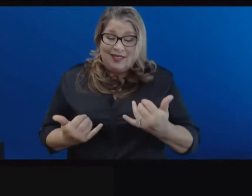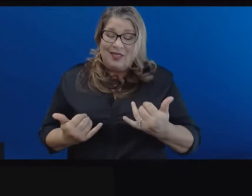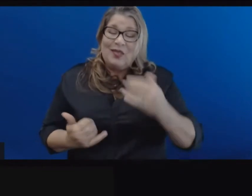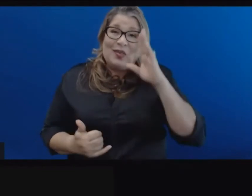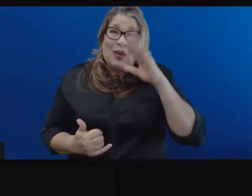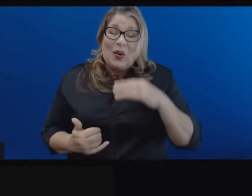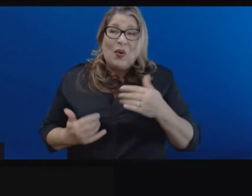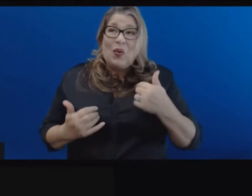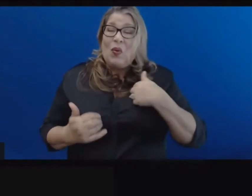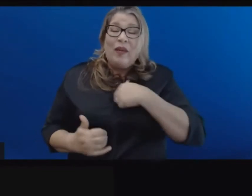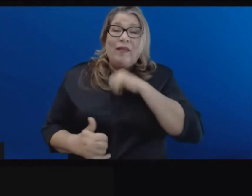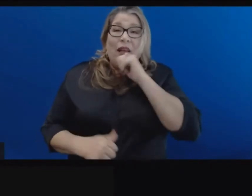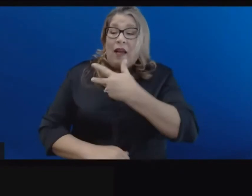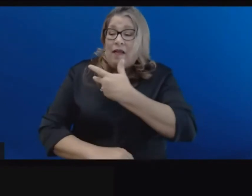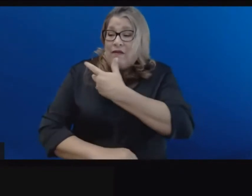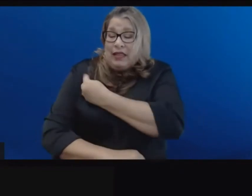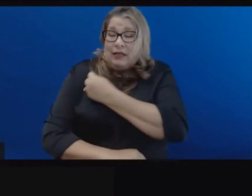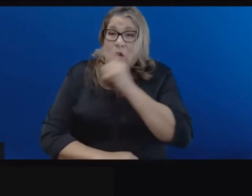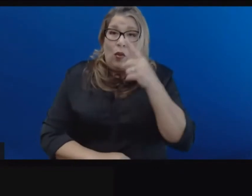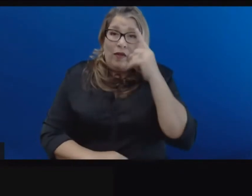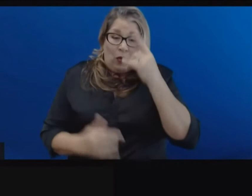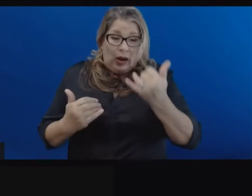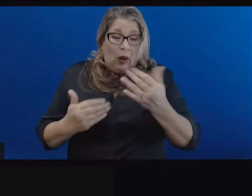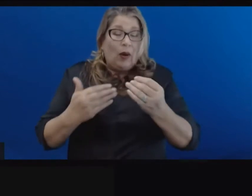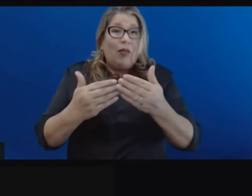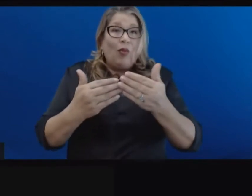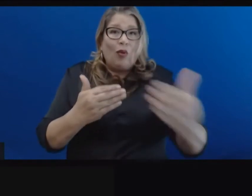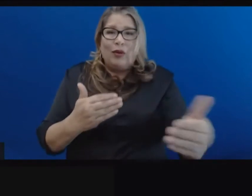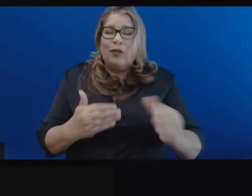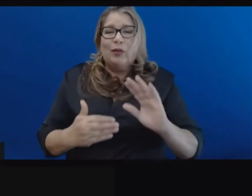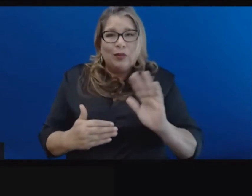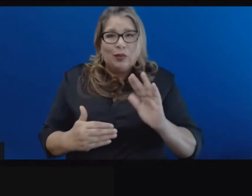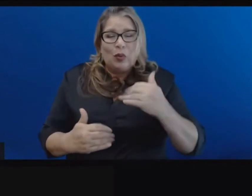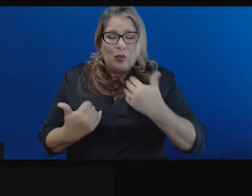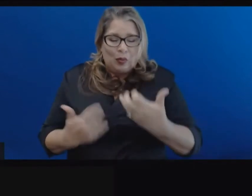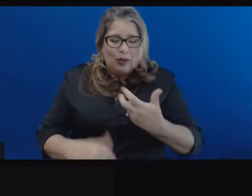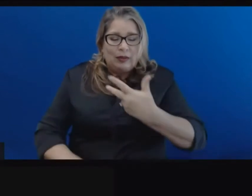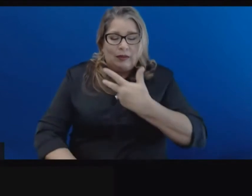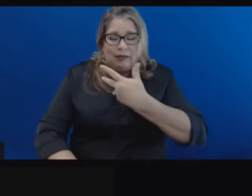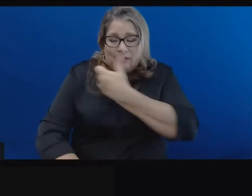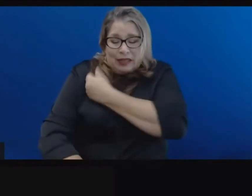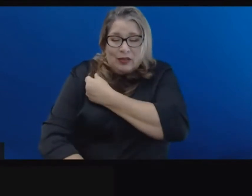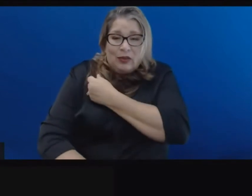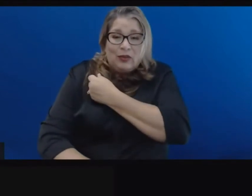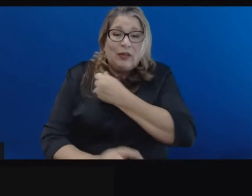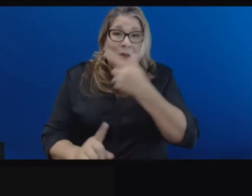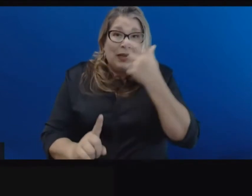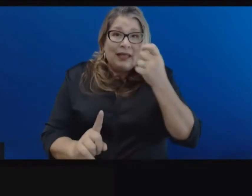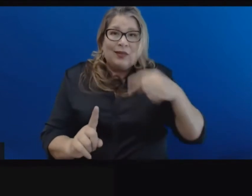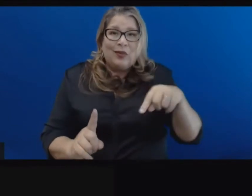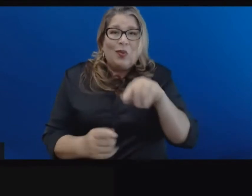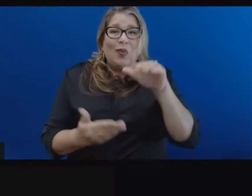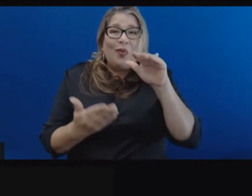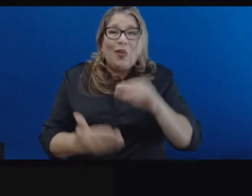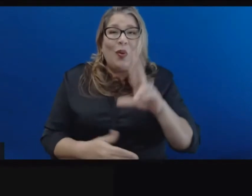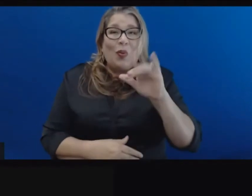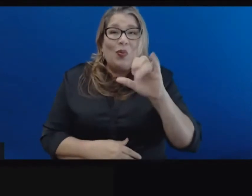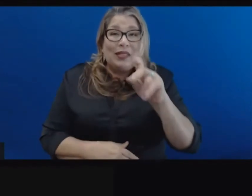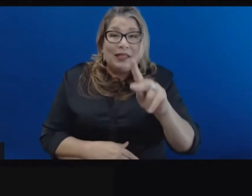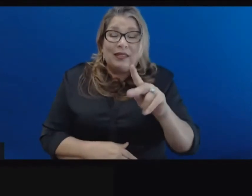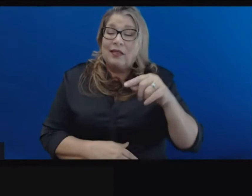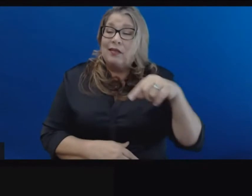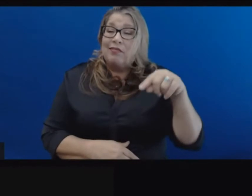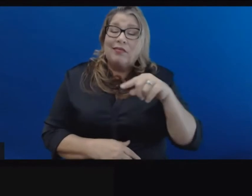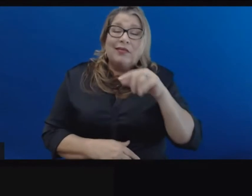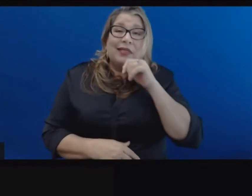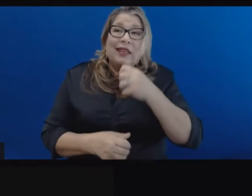middle and long term, but it's about getting people vaccinated who can, because they're lower risk of getting severe disease,